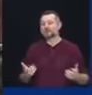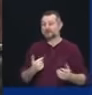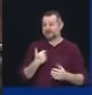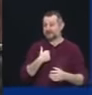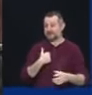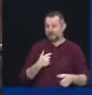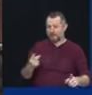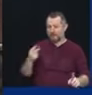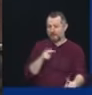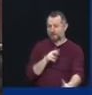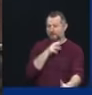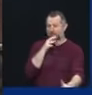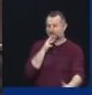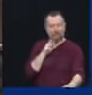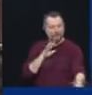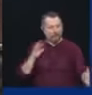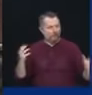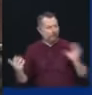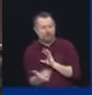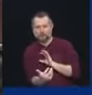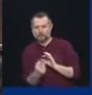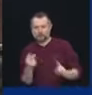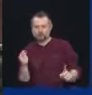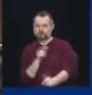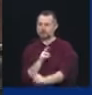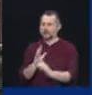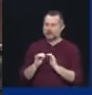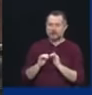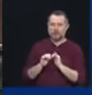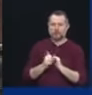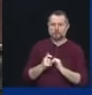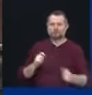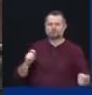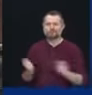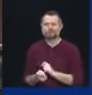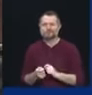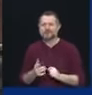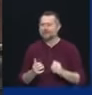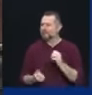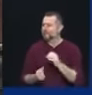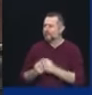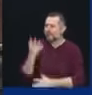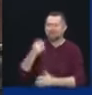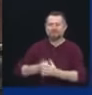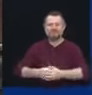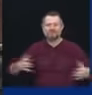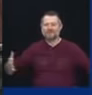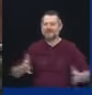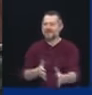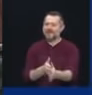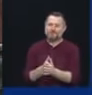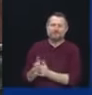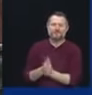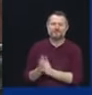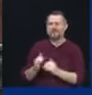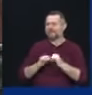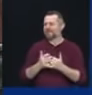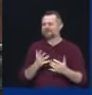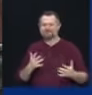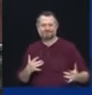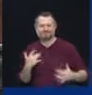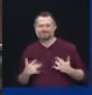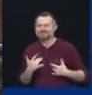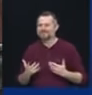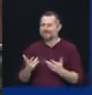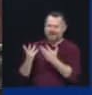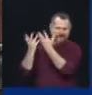at agriculture and how do we grow it and how do we incentivize it and how do we synergize it with other industries in